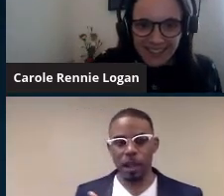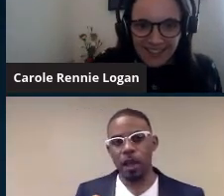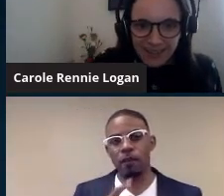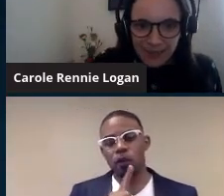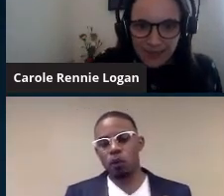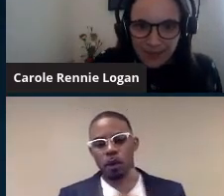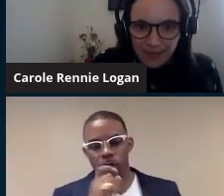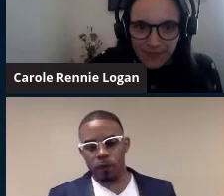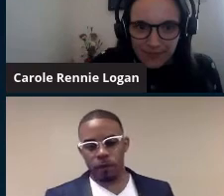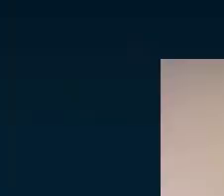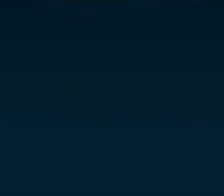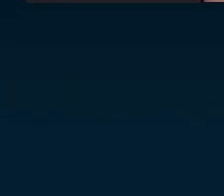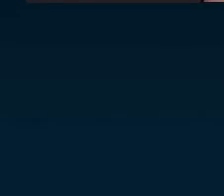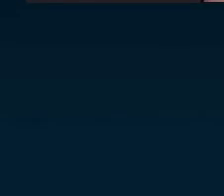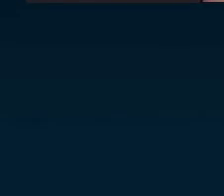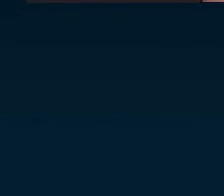though